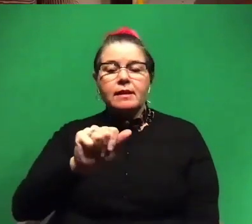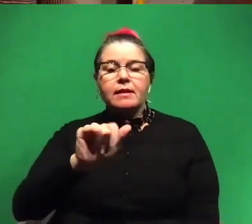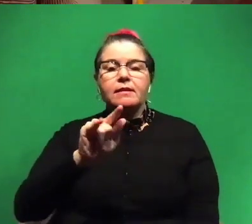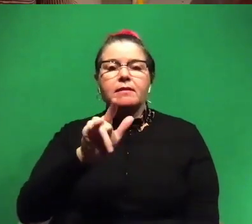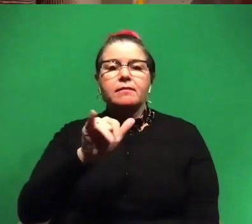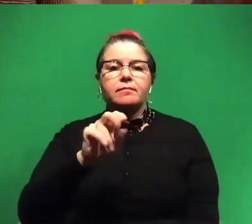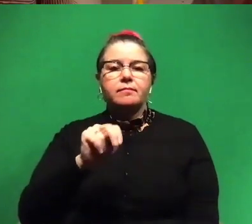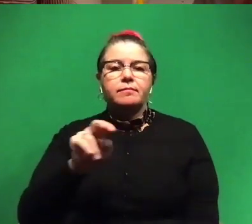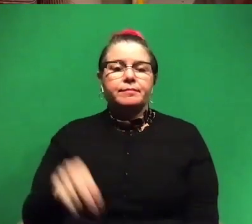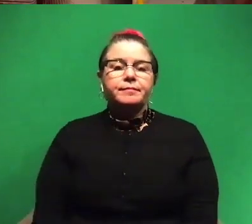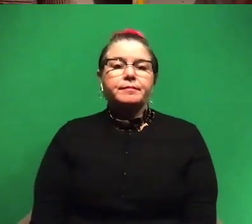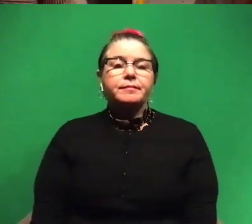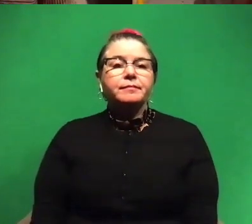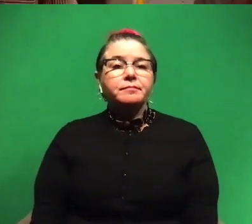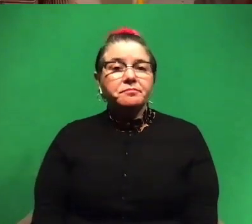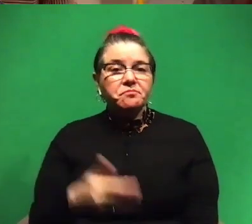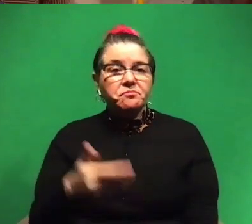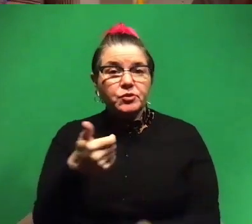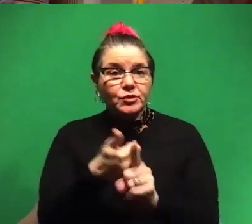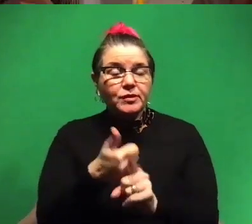today, Caitlynn, to introduce herself.